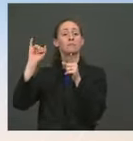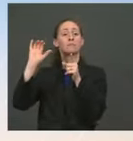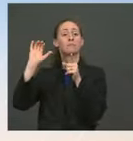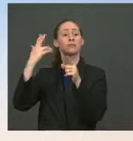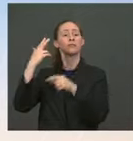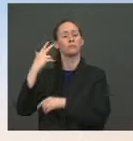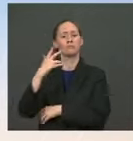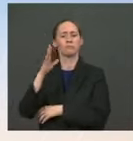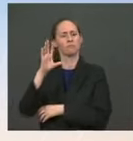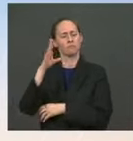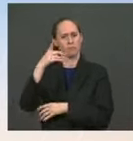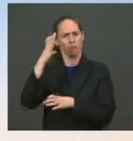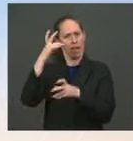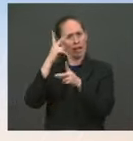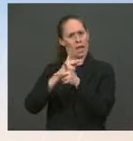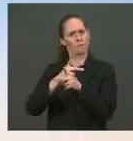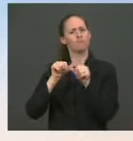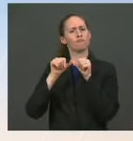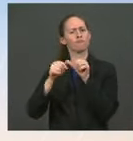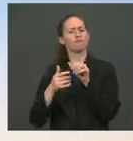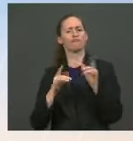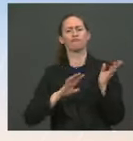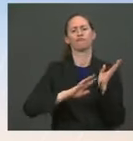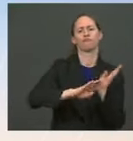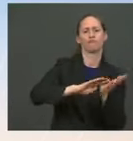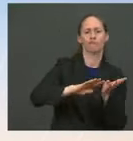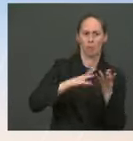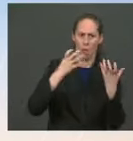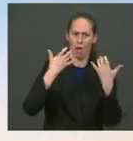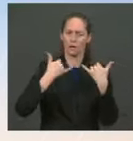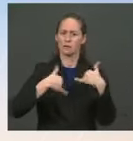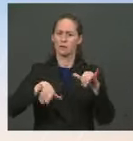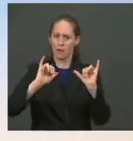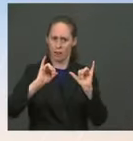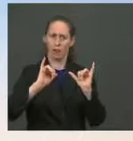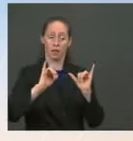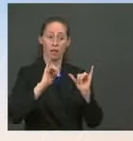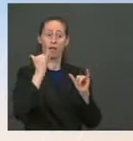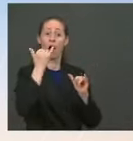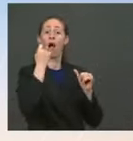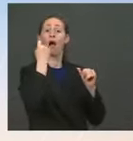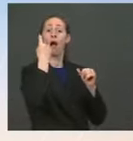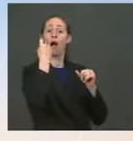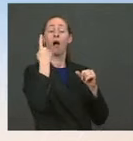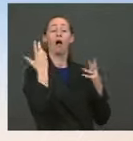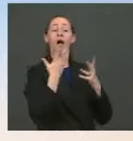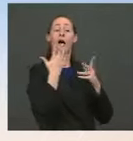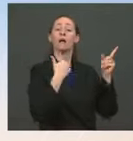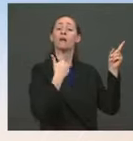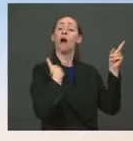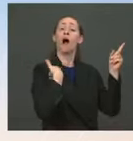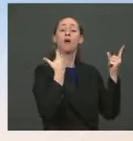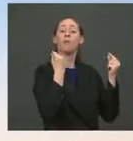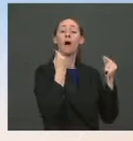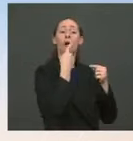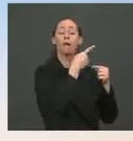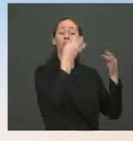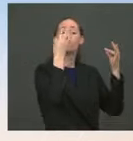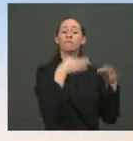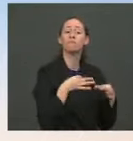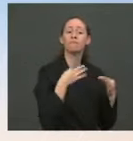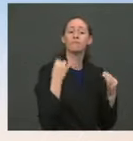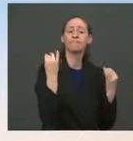easement for the current pipeline. Additionally, Canada has decided to invoke the dispute resolution provision of